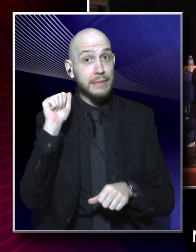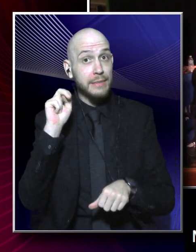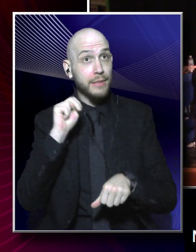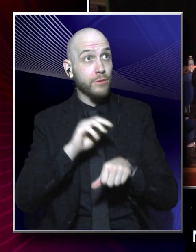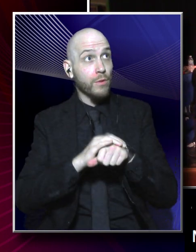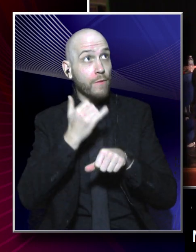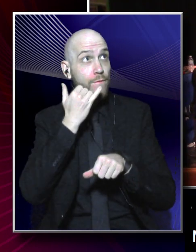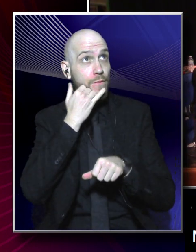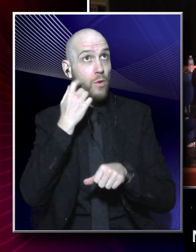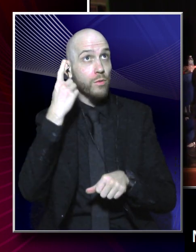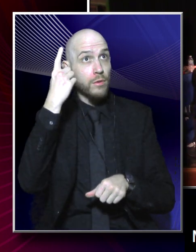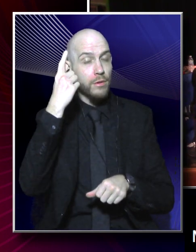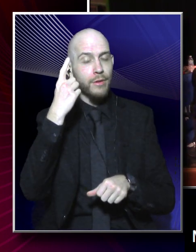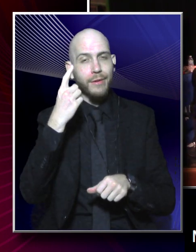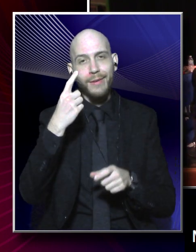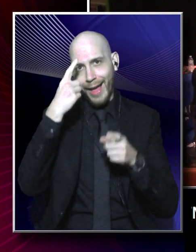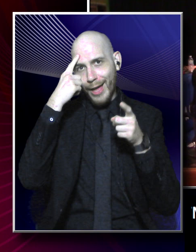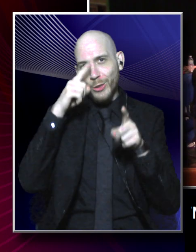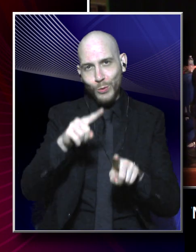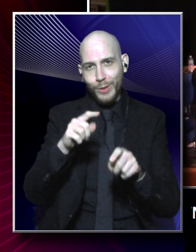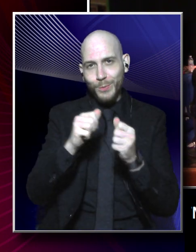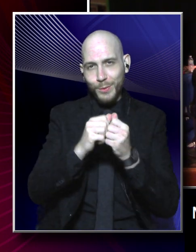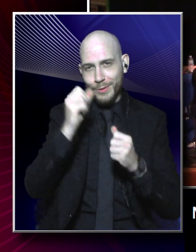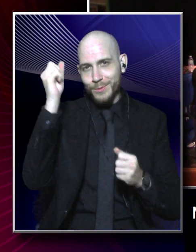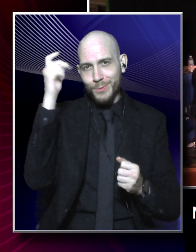Yeah, I think I have to echo Sue Kay on that one too.